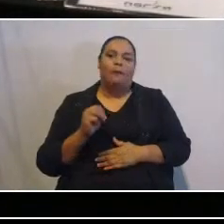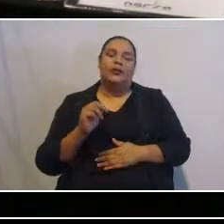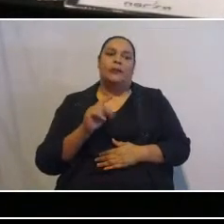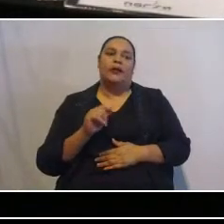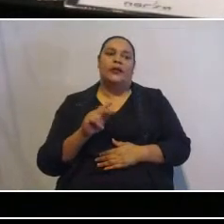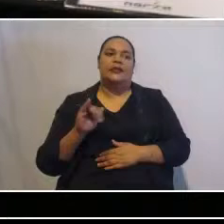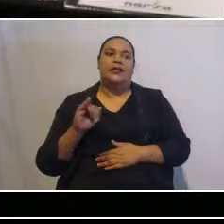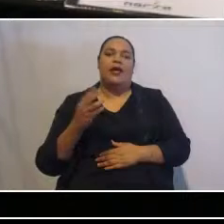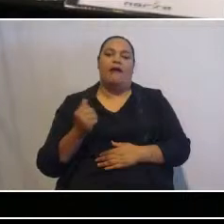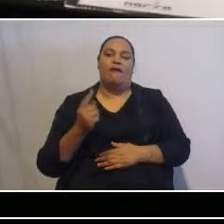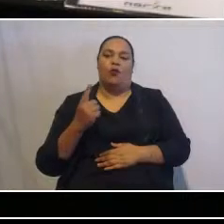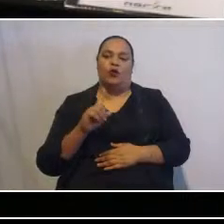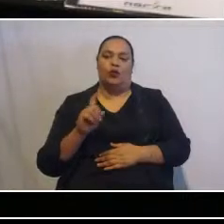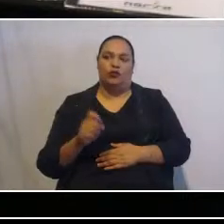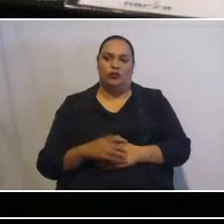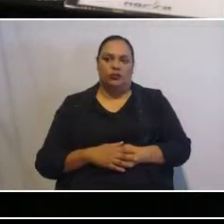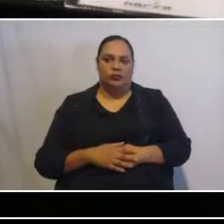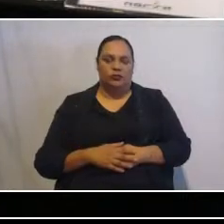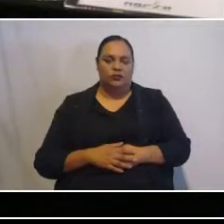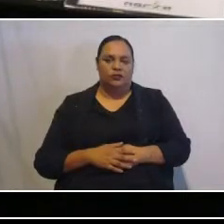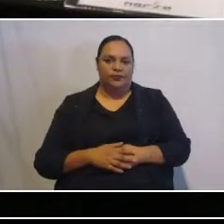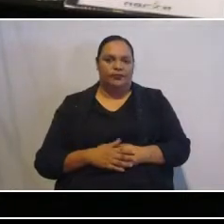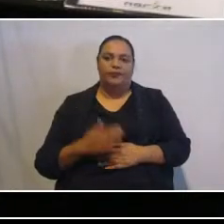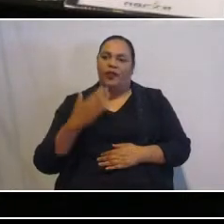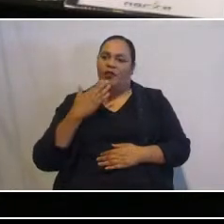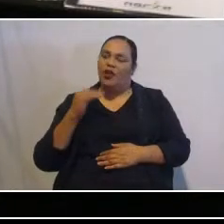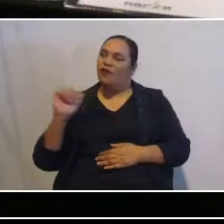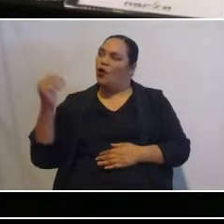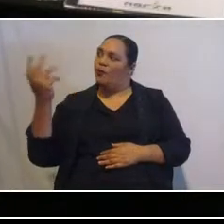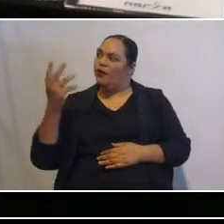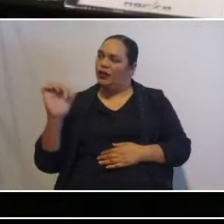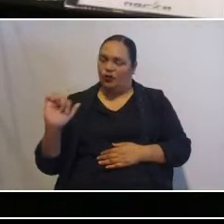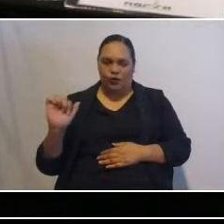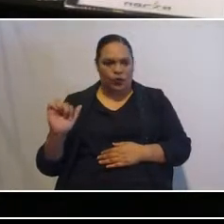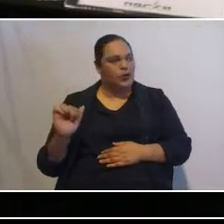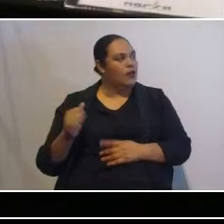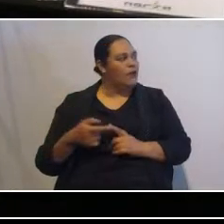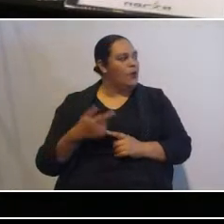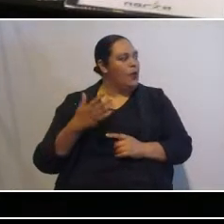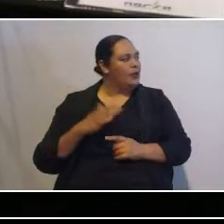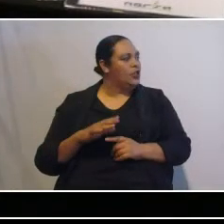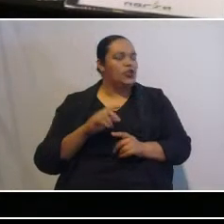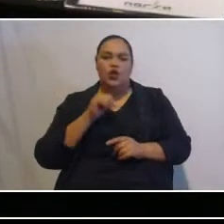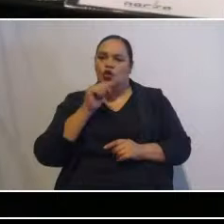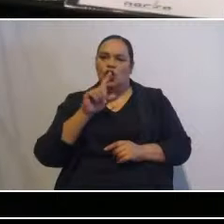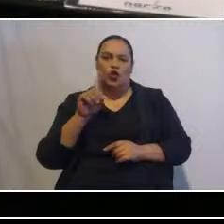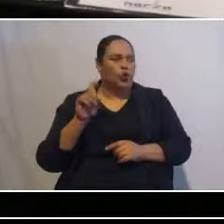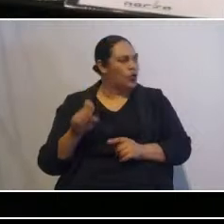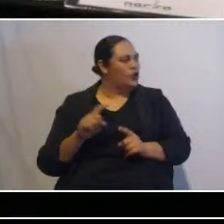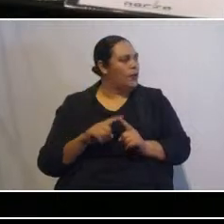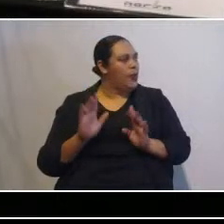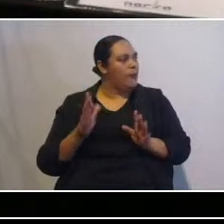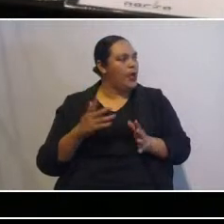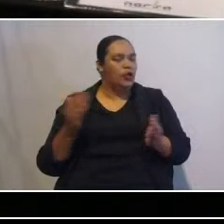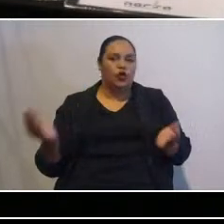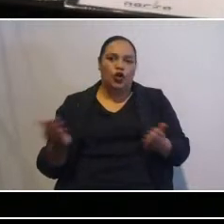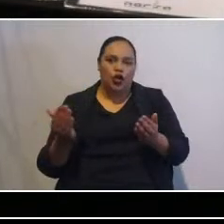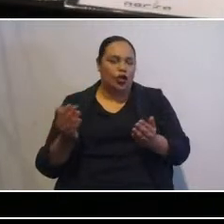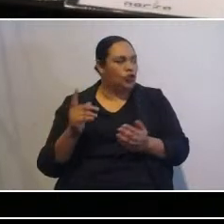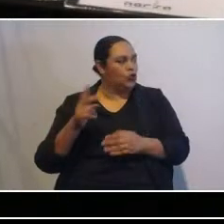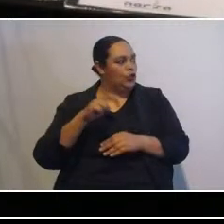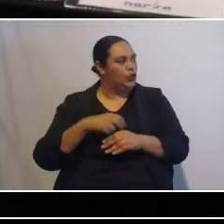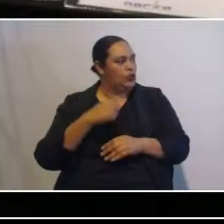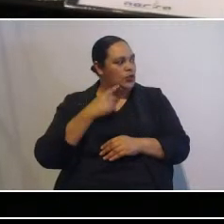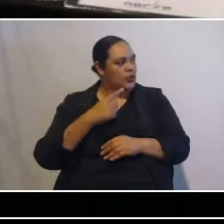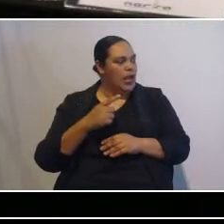question. Thanks, Chairperson, and thanks for the presentation. From my side, it's not necessarily a question, but just to urge you to say that